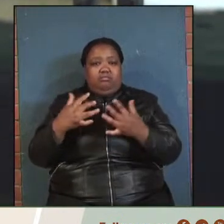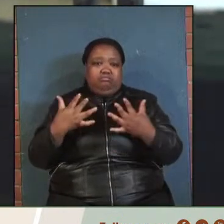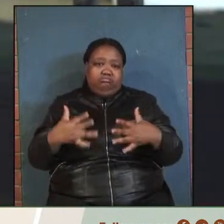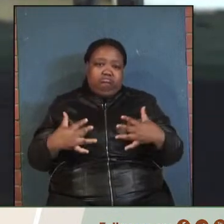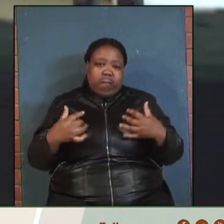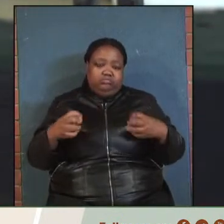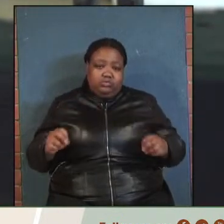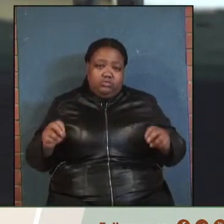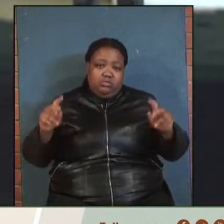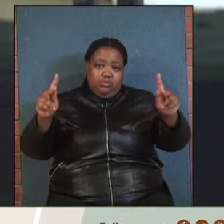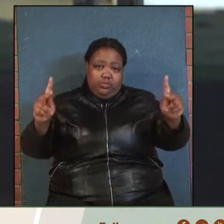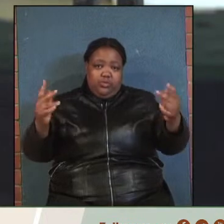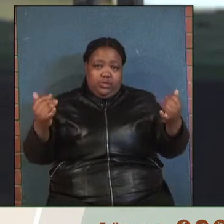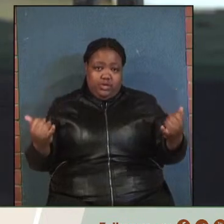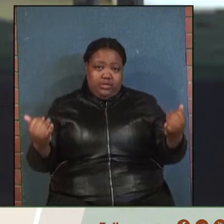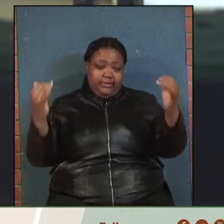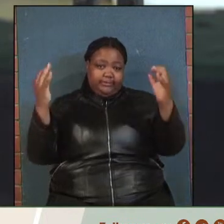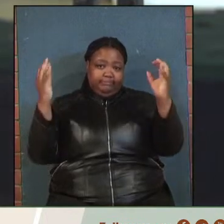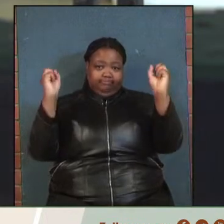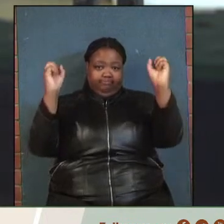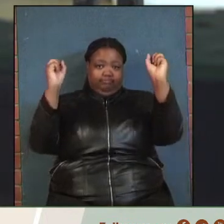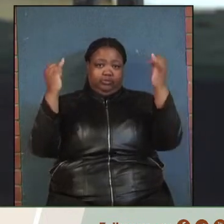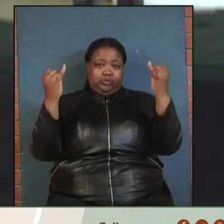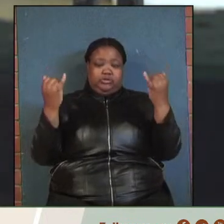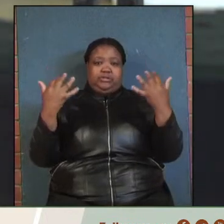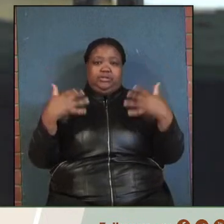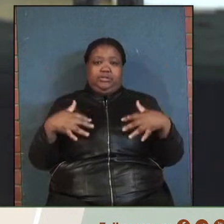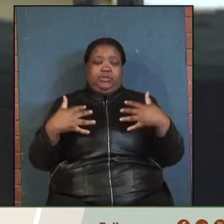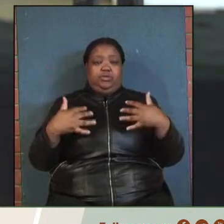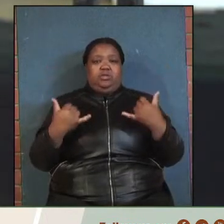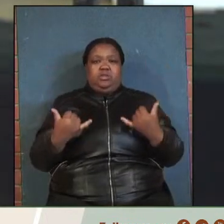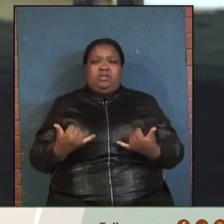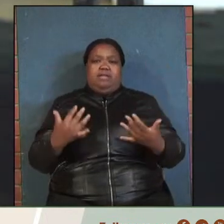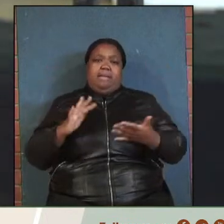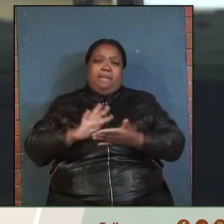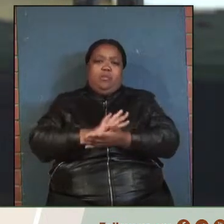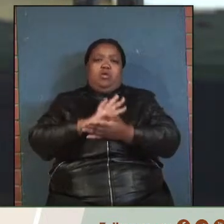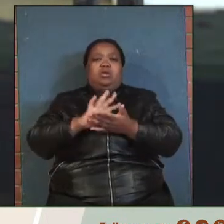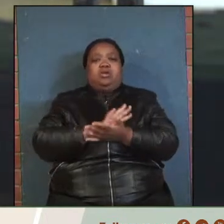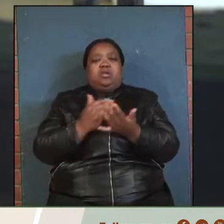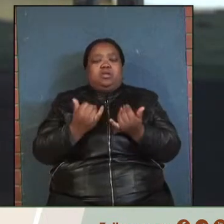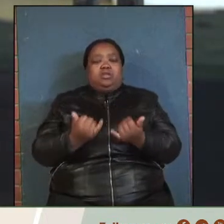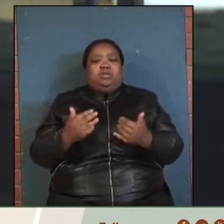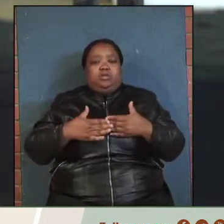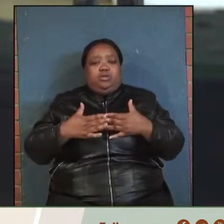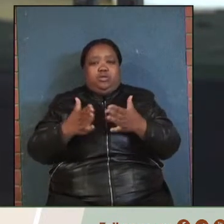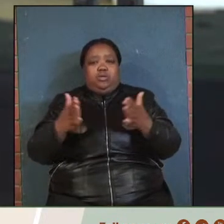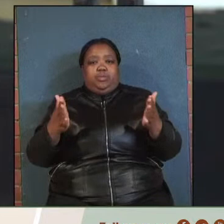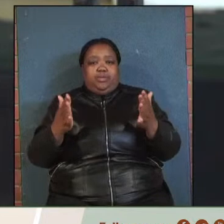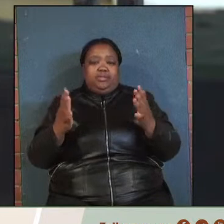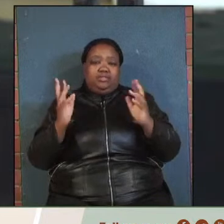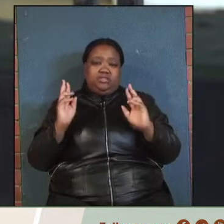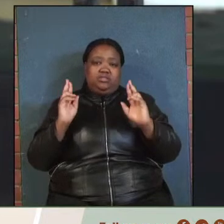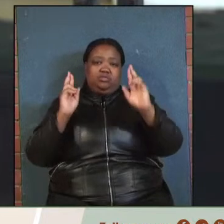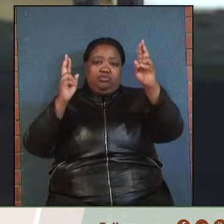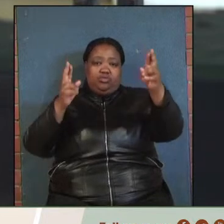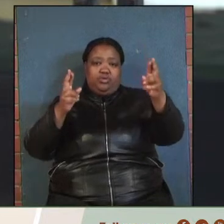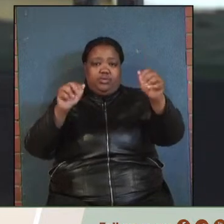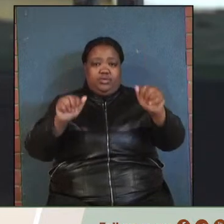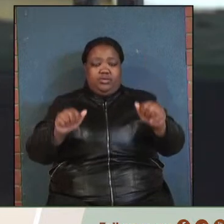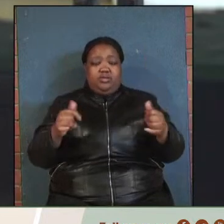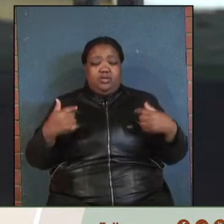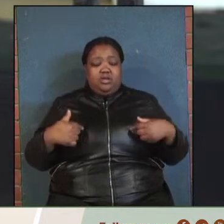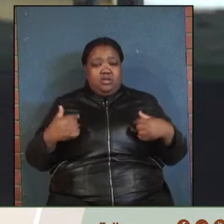the opportunity to address you today. It gives me great pleasure to deliver the opening of this report as the chairperson of the